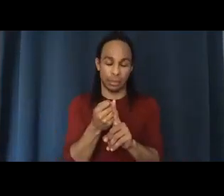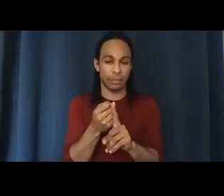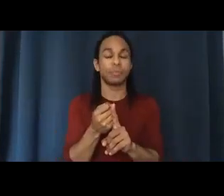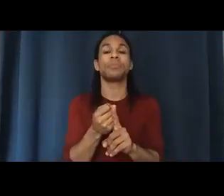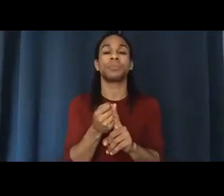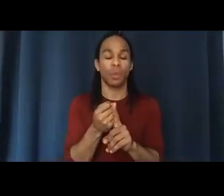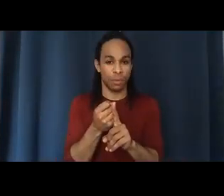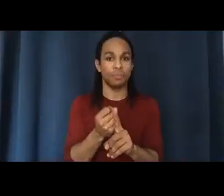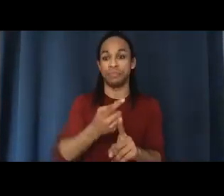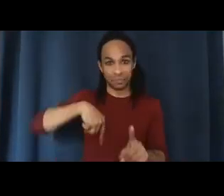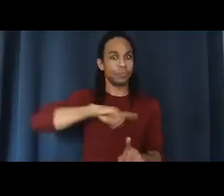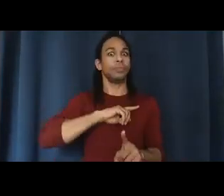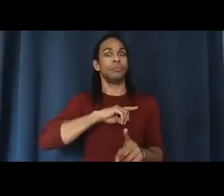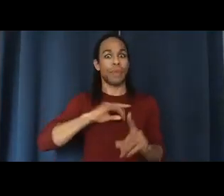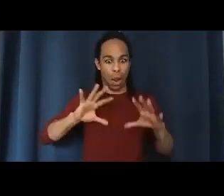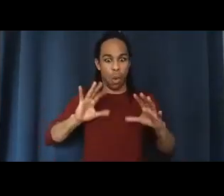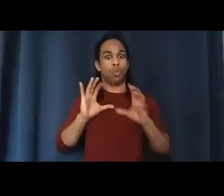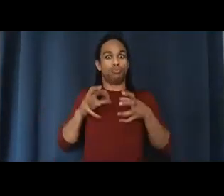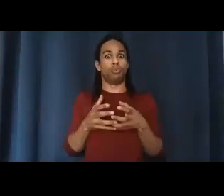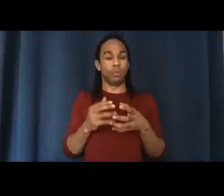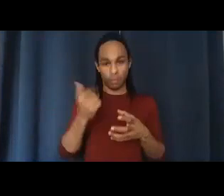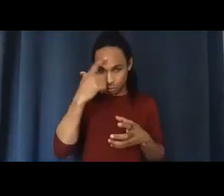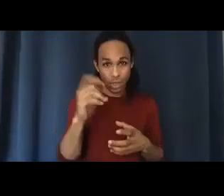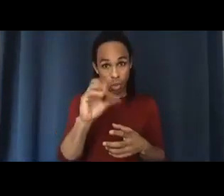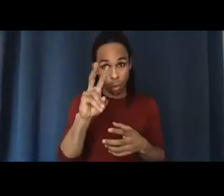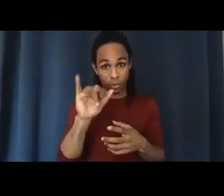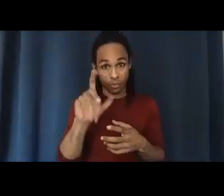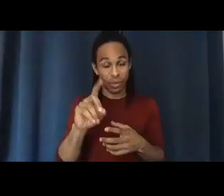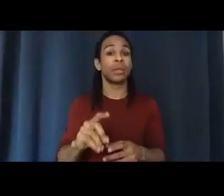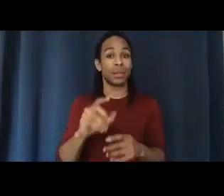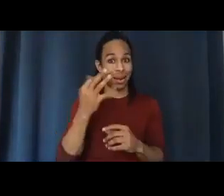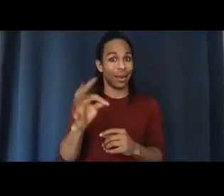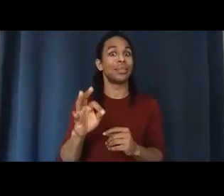because we have COVID that has already reached 8 states of our republic.